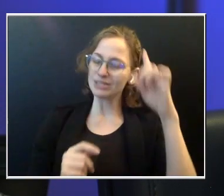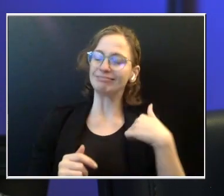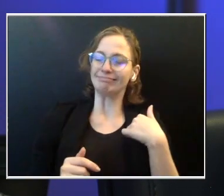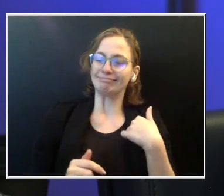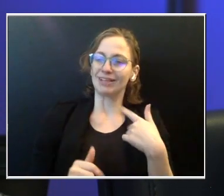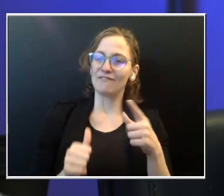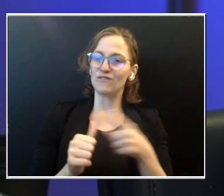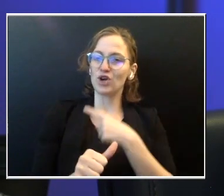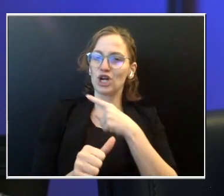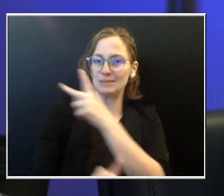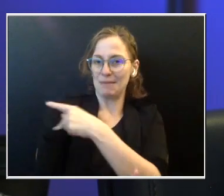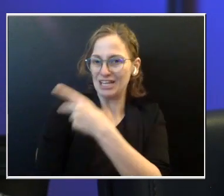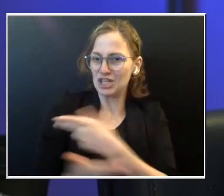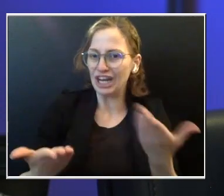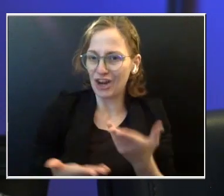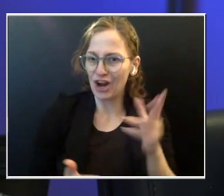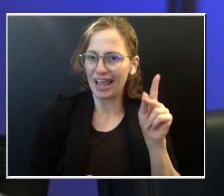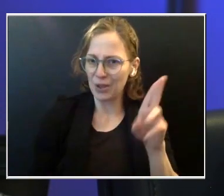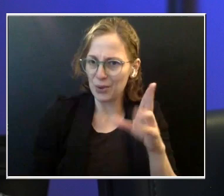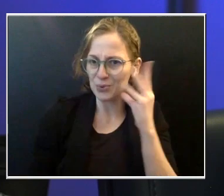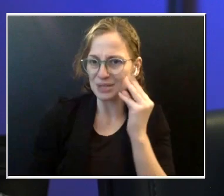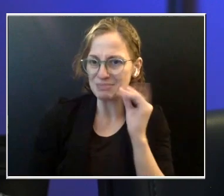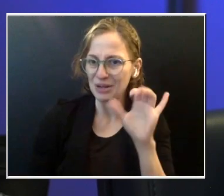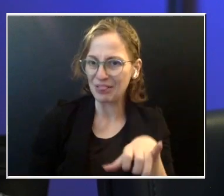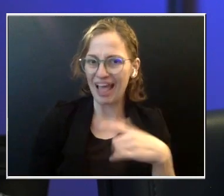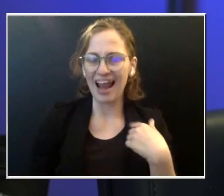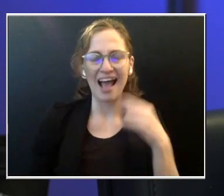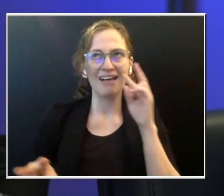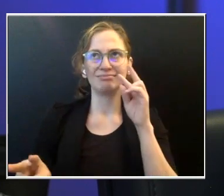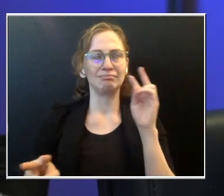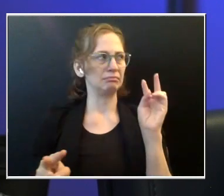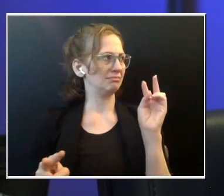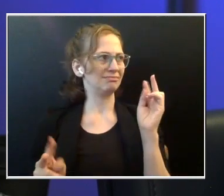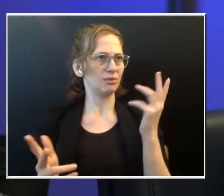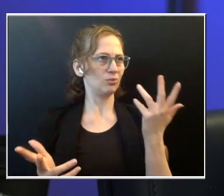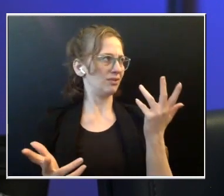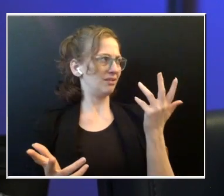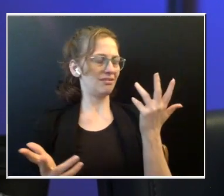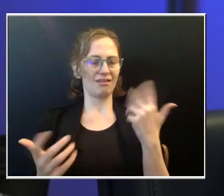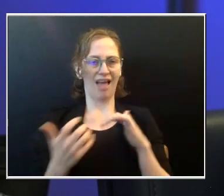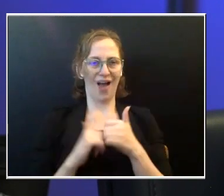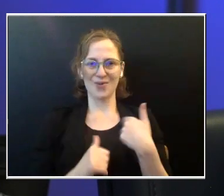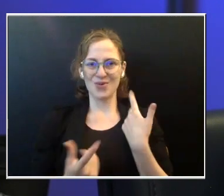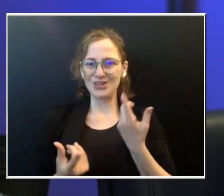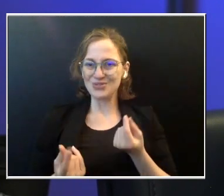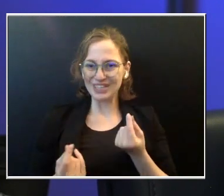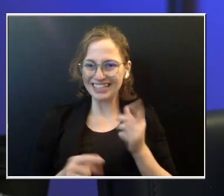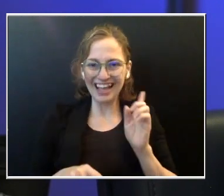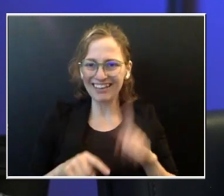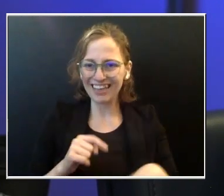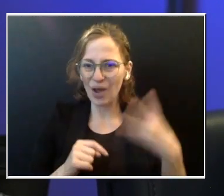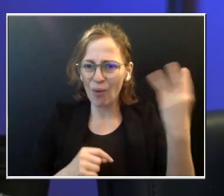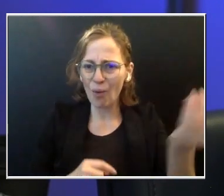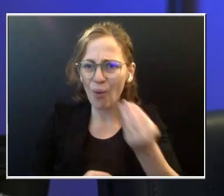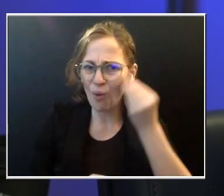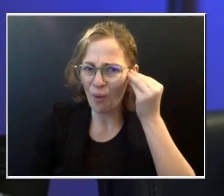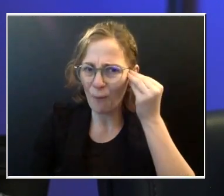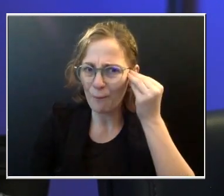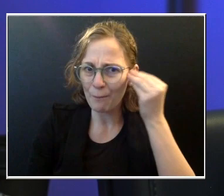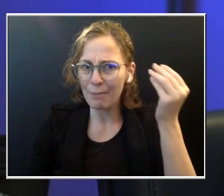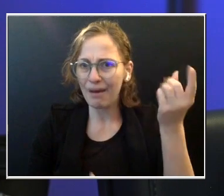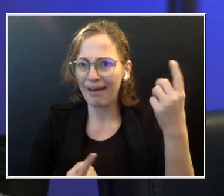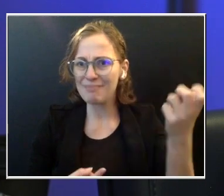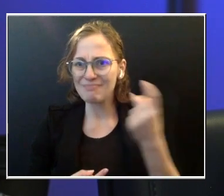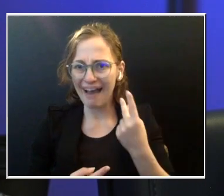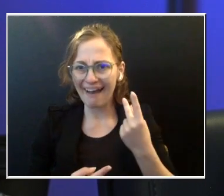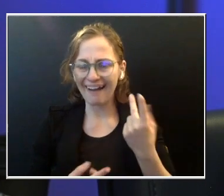how do we do this? I can't go home and come back. Do I pack a lunch and come for the day? And indeed, that's